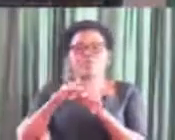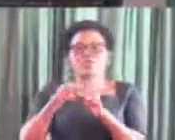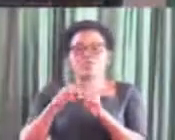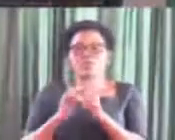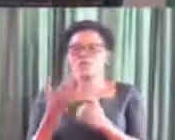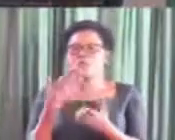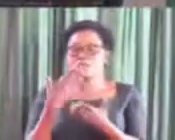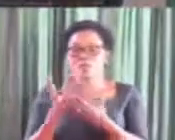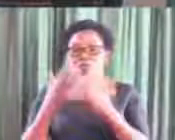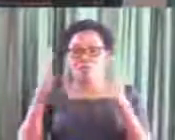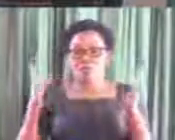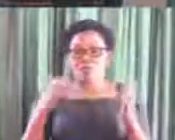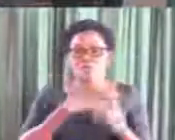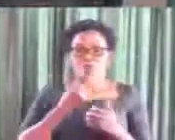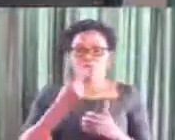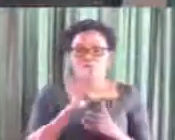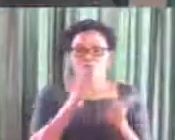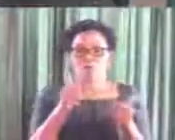Thank you.